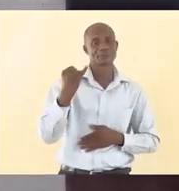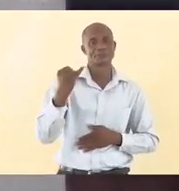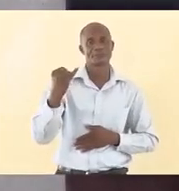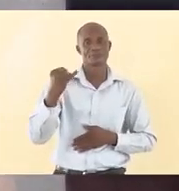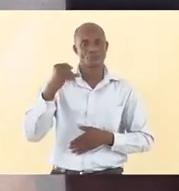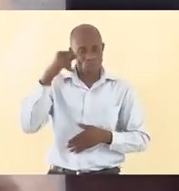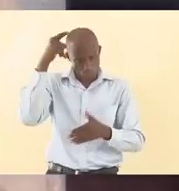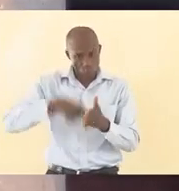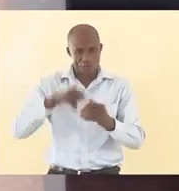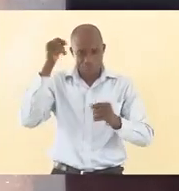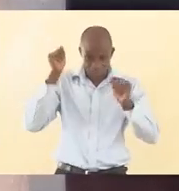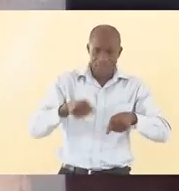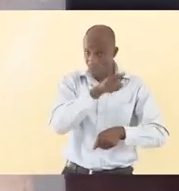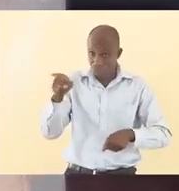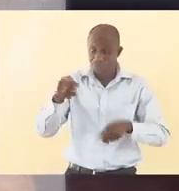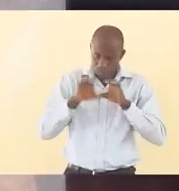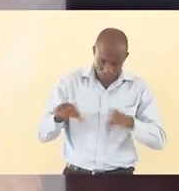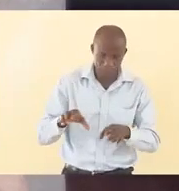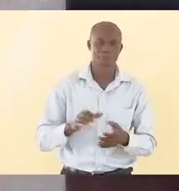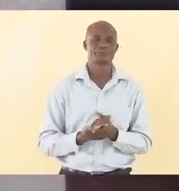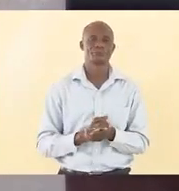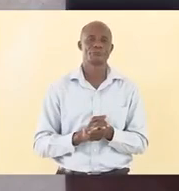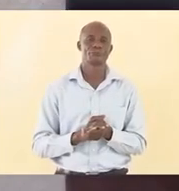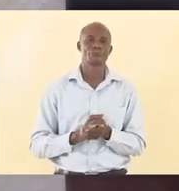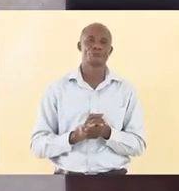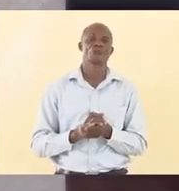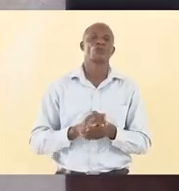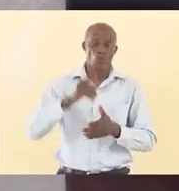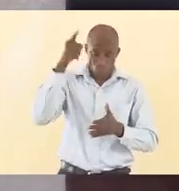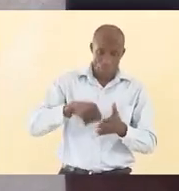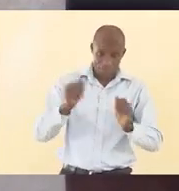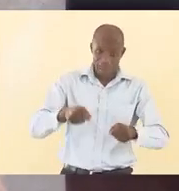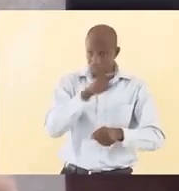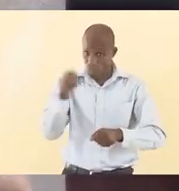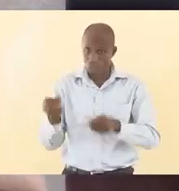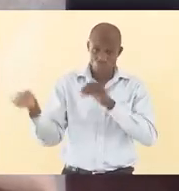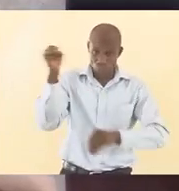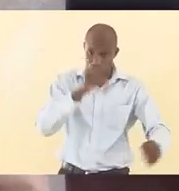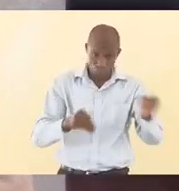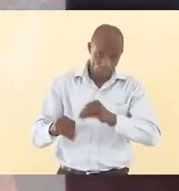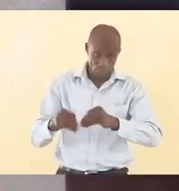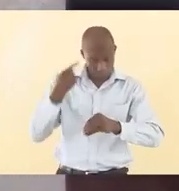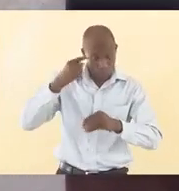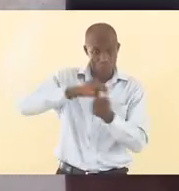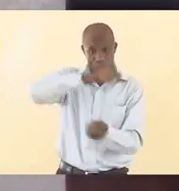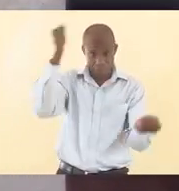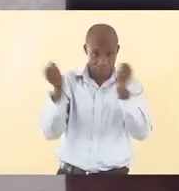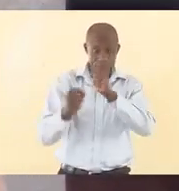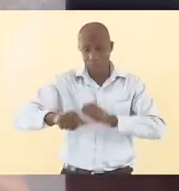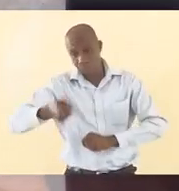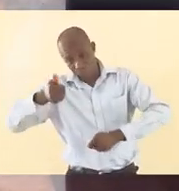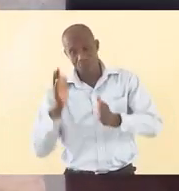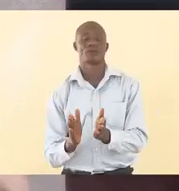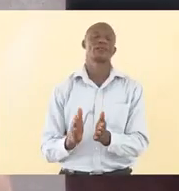heads. What can you do? What can you contribute for the transformation of Cecilia,